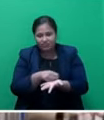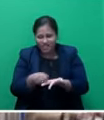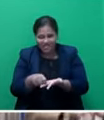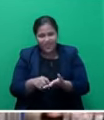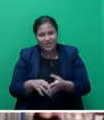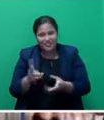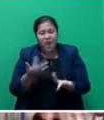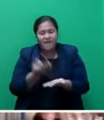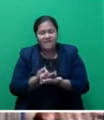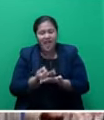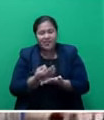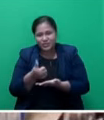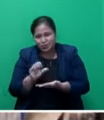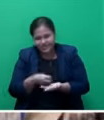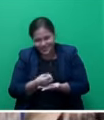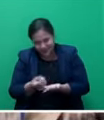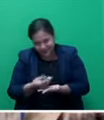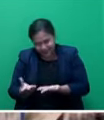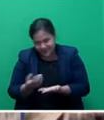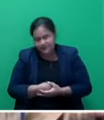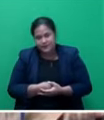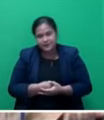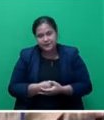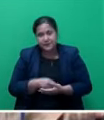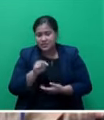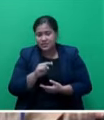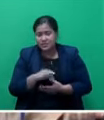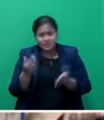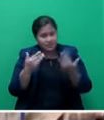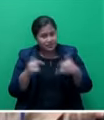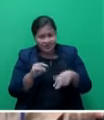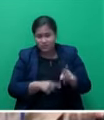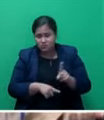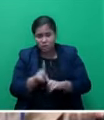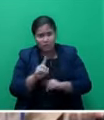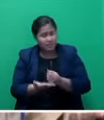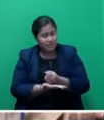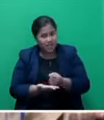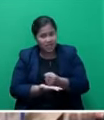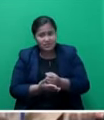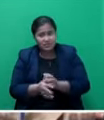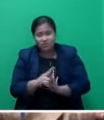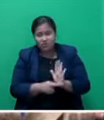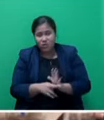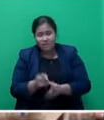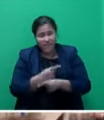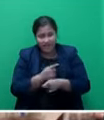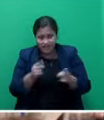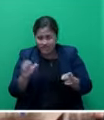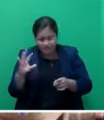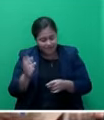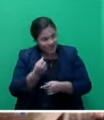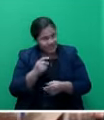spent. This must change, Mr. Speaker, sir. It is a most basic rule of governance that those in charge of our funds must be